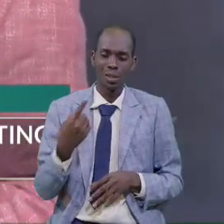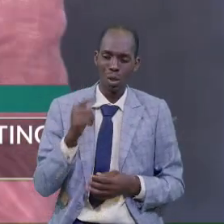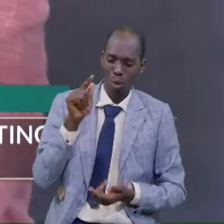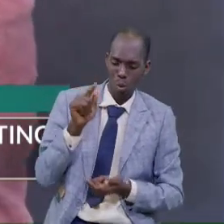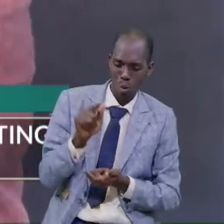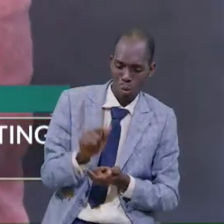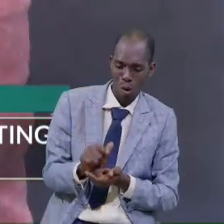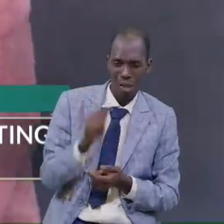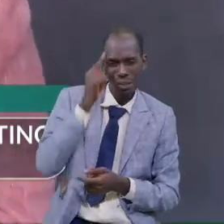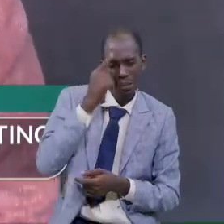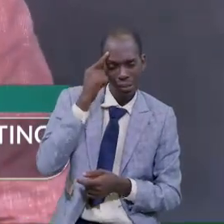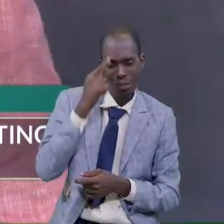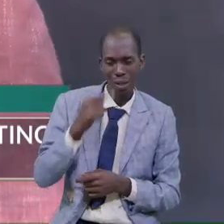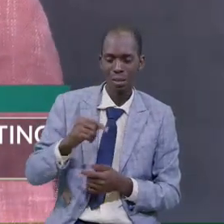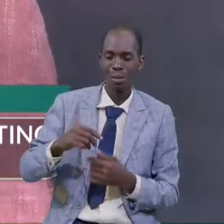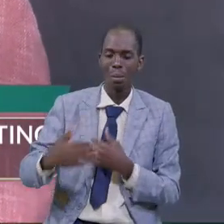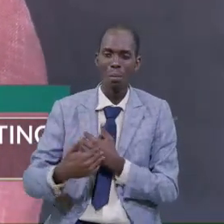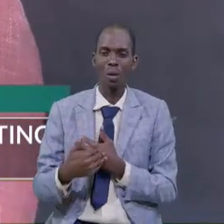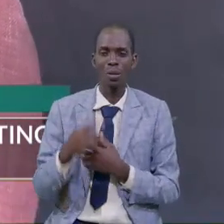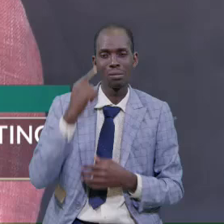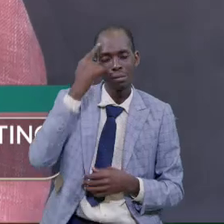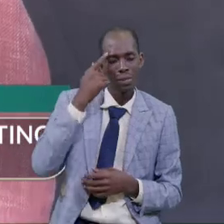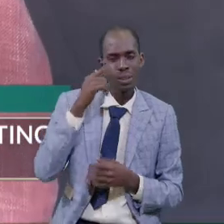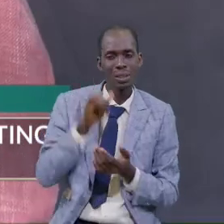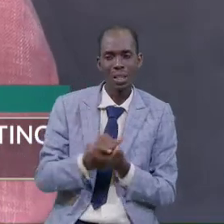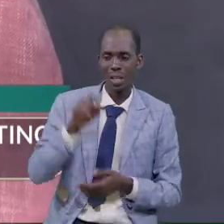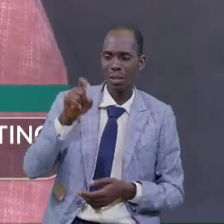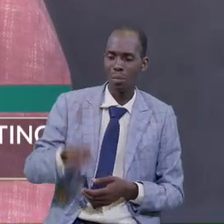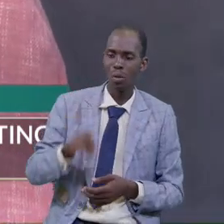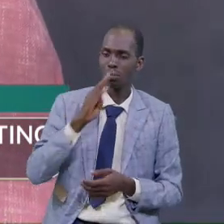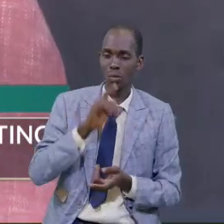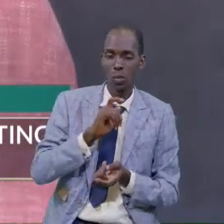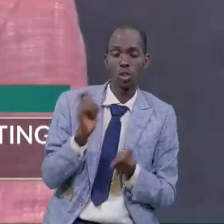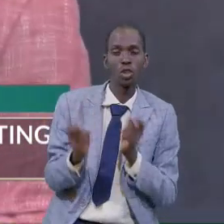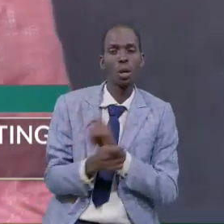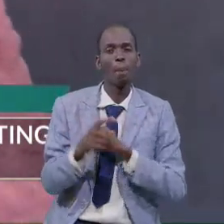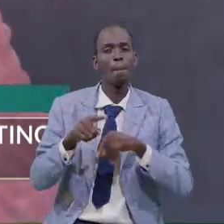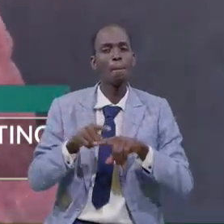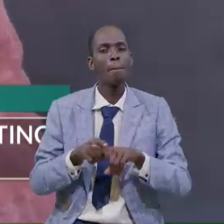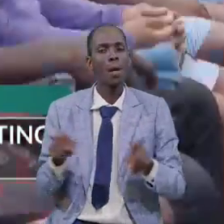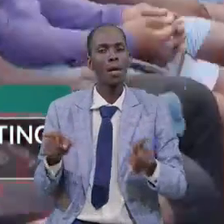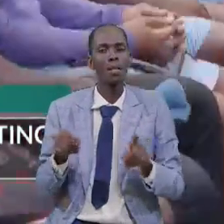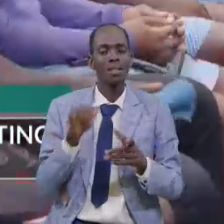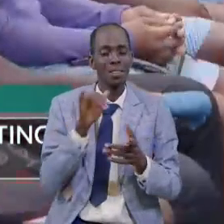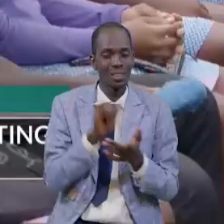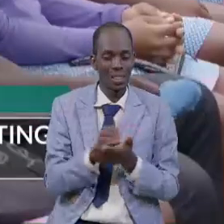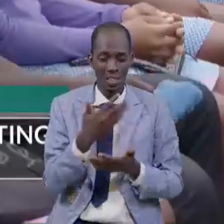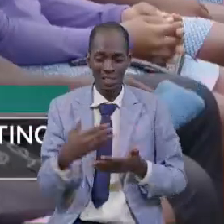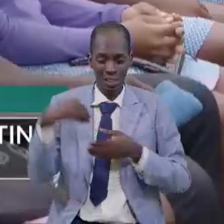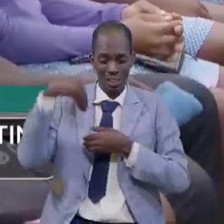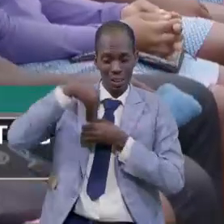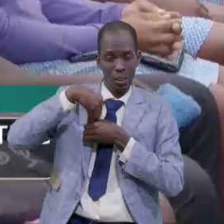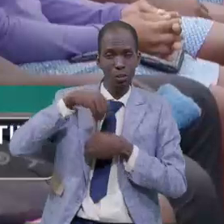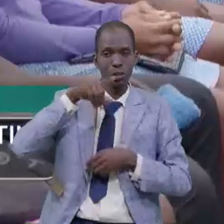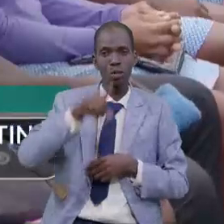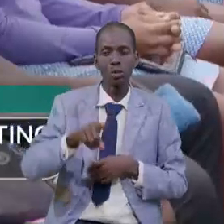thinking in you that needs change, but that thing within receives the